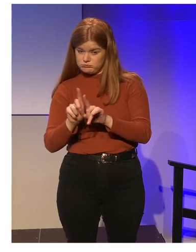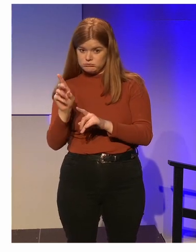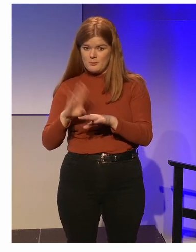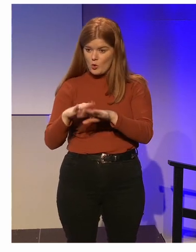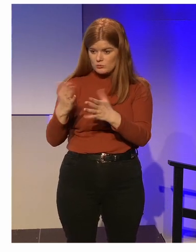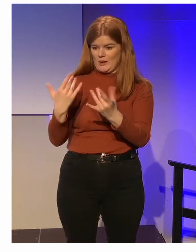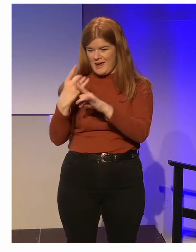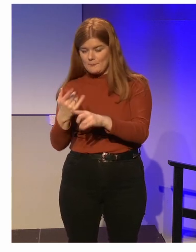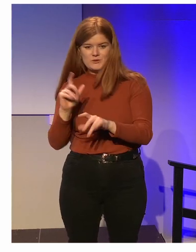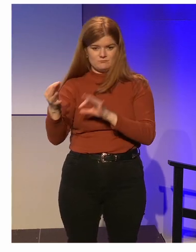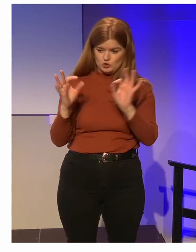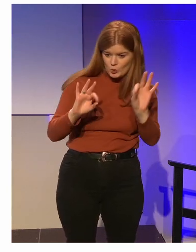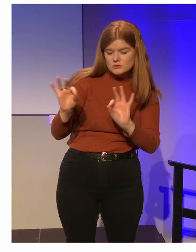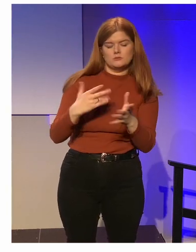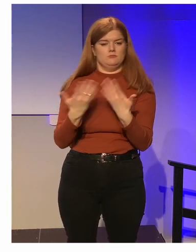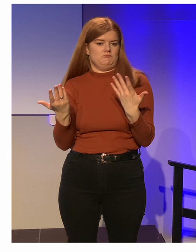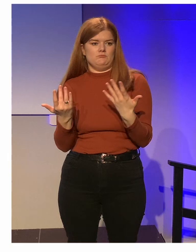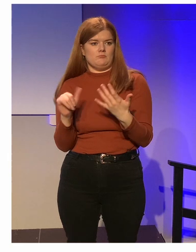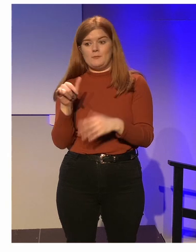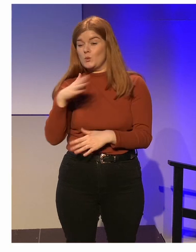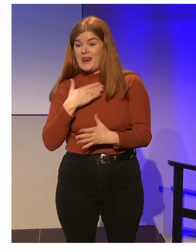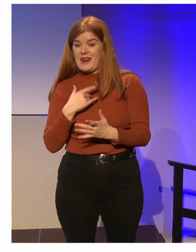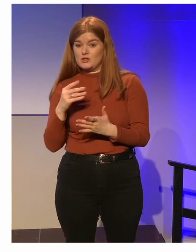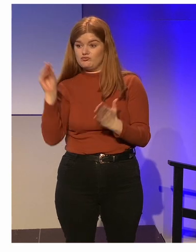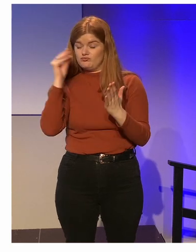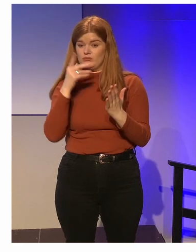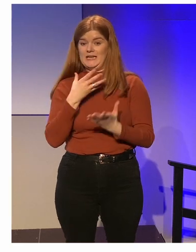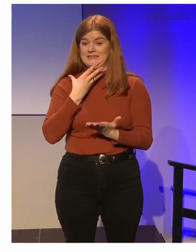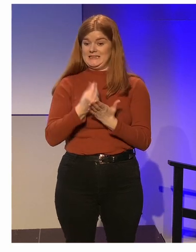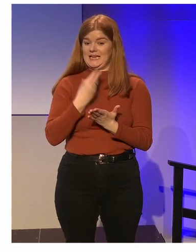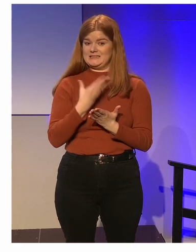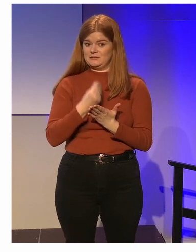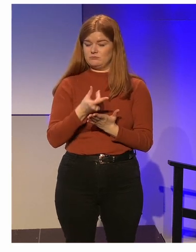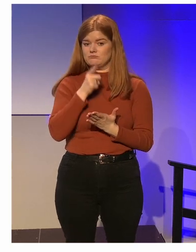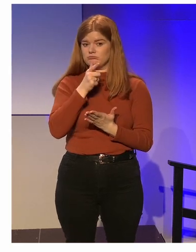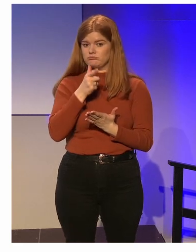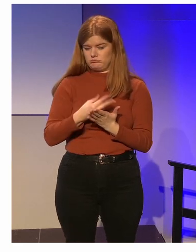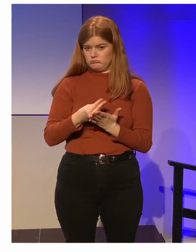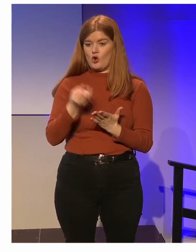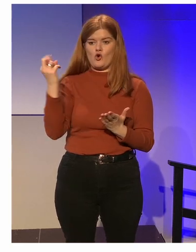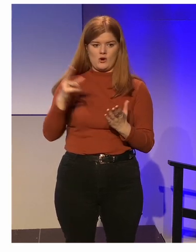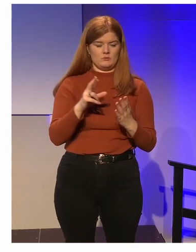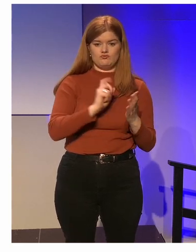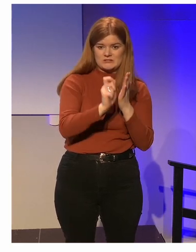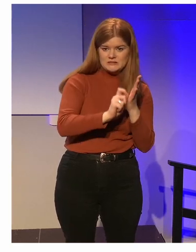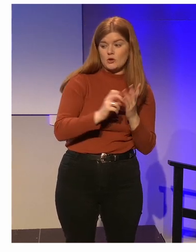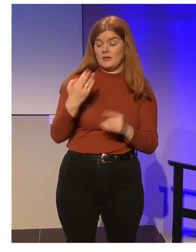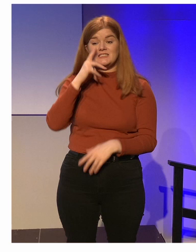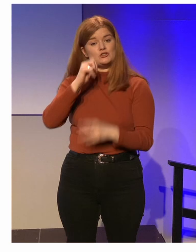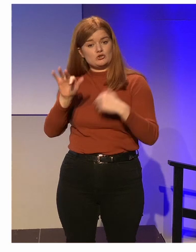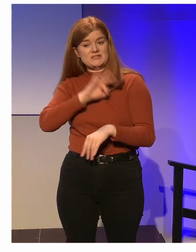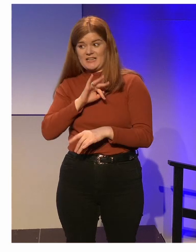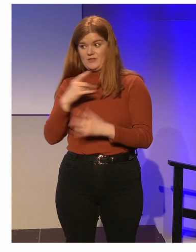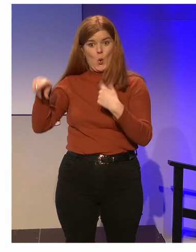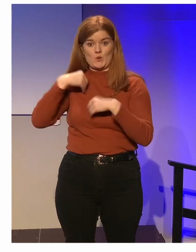to help, and we're giving them choice of, do you want to dictate that, or do you want to, all of those choices. But the teachers themselves,